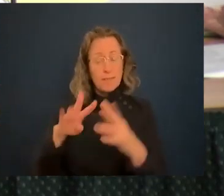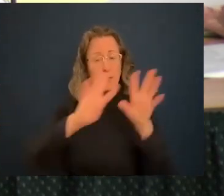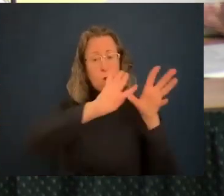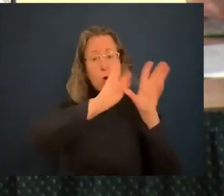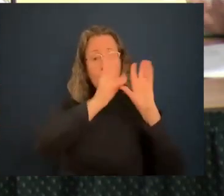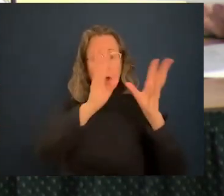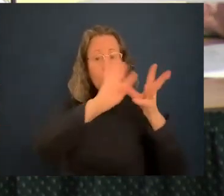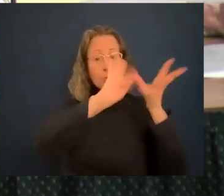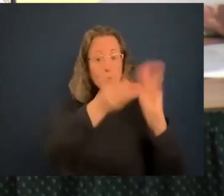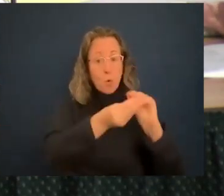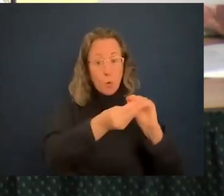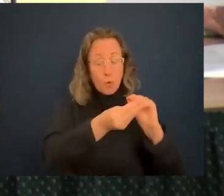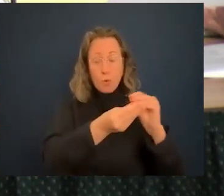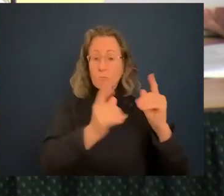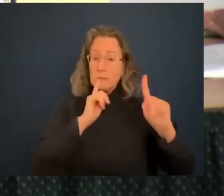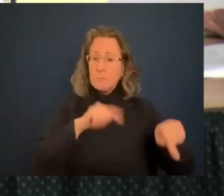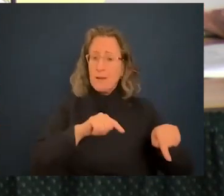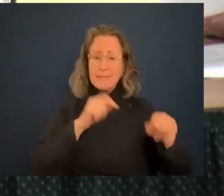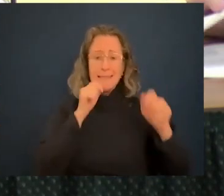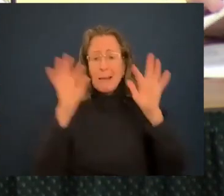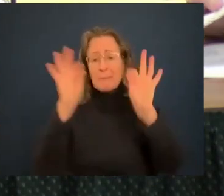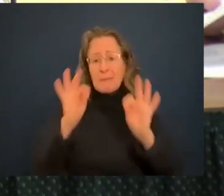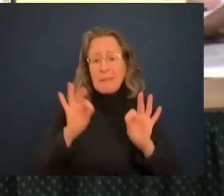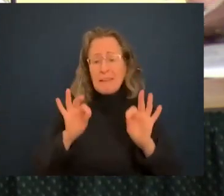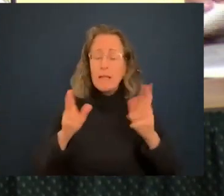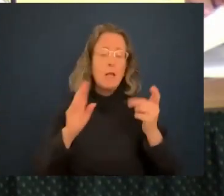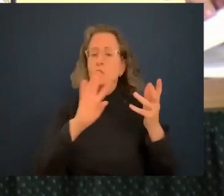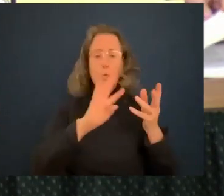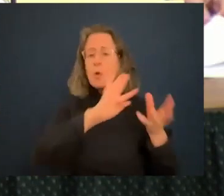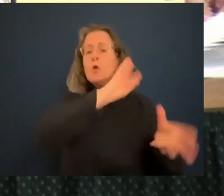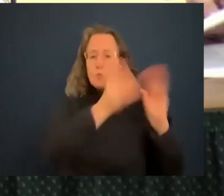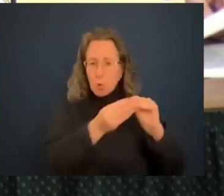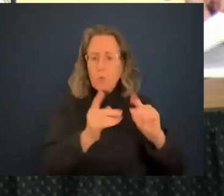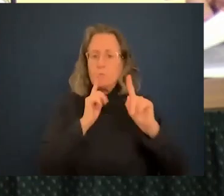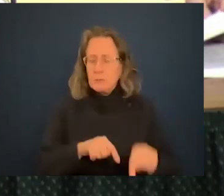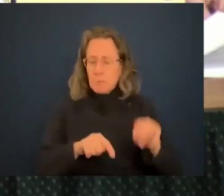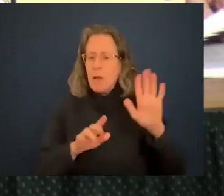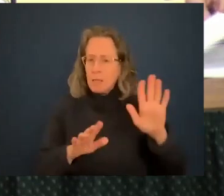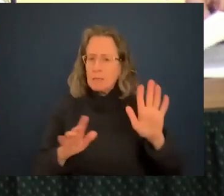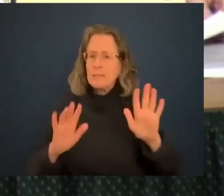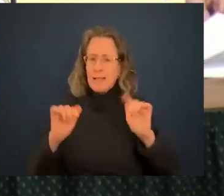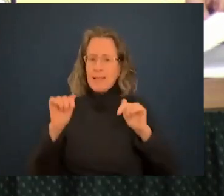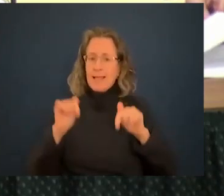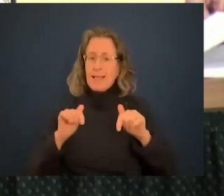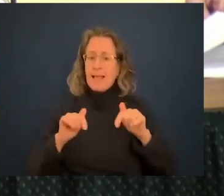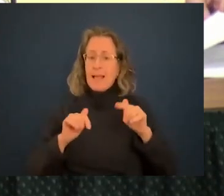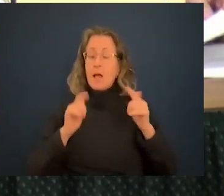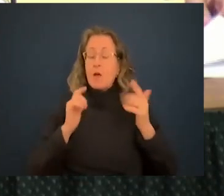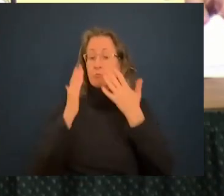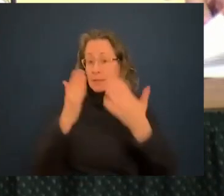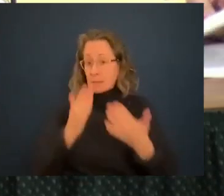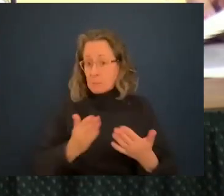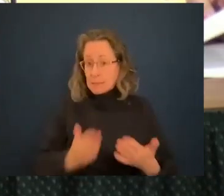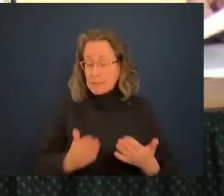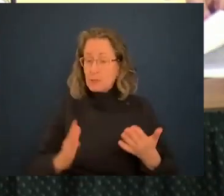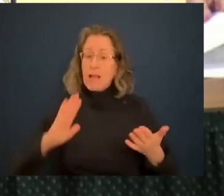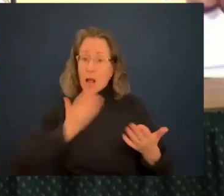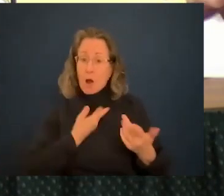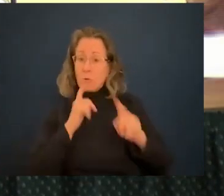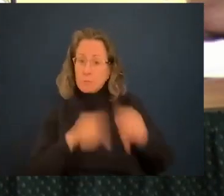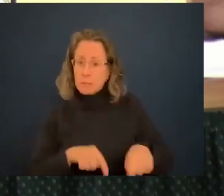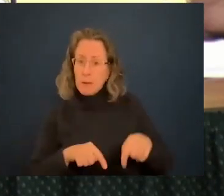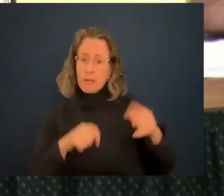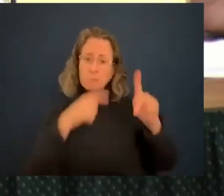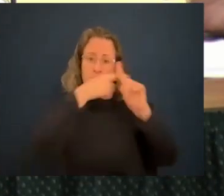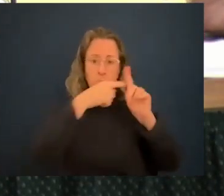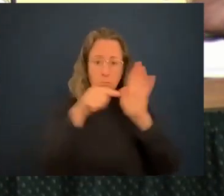few items an overall response to how the town feels going forward with the recommendations and